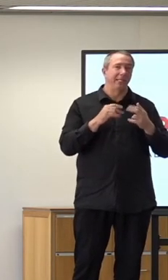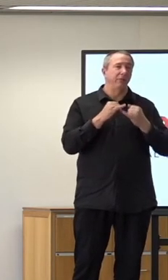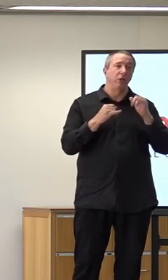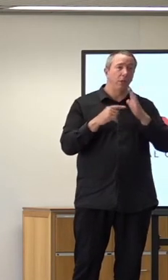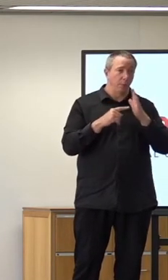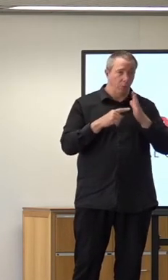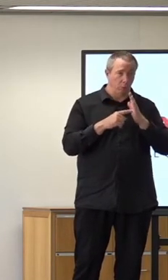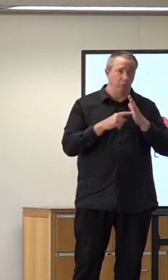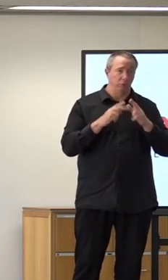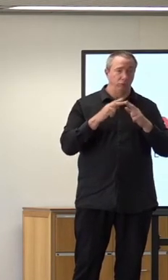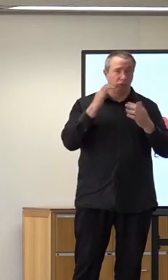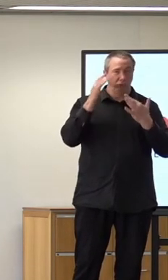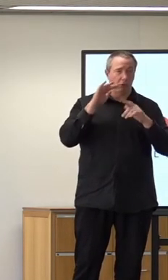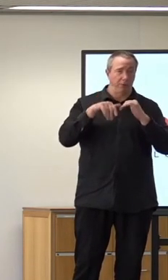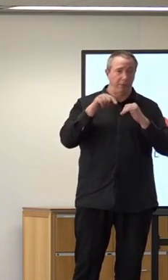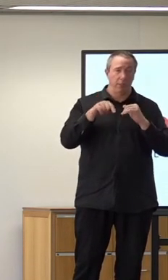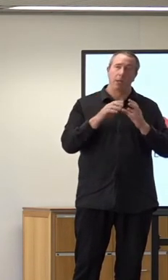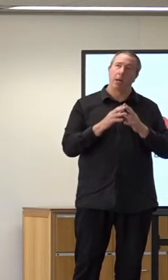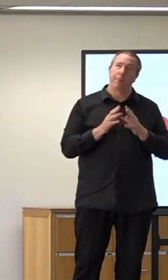important.